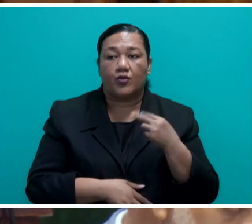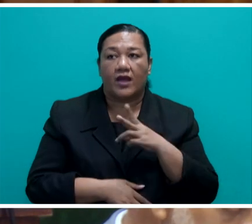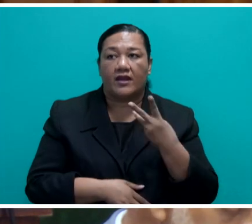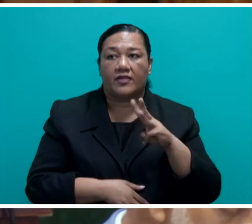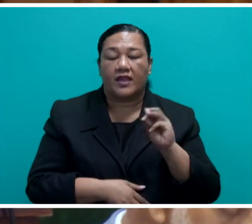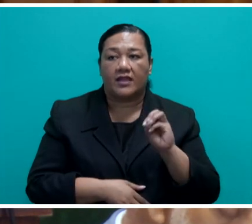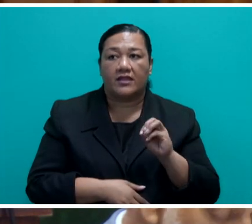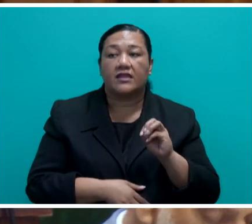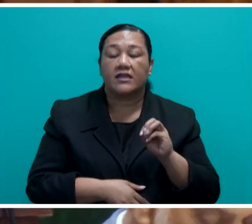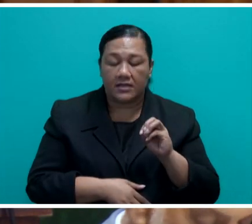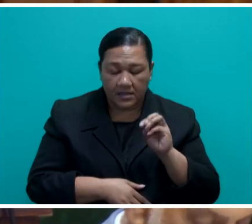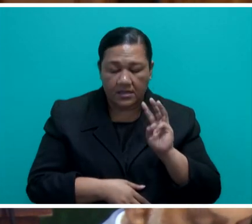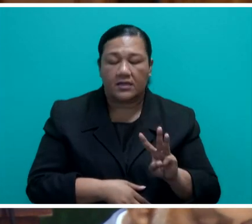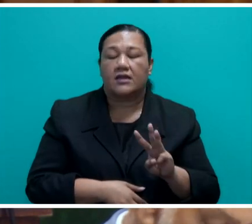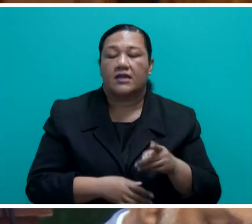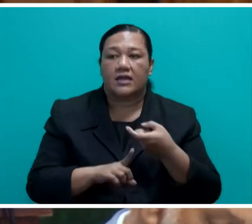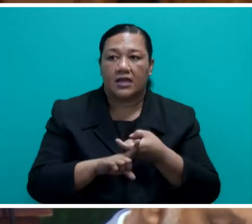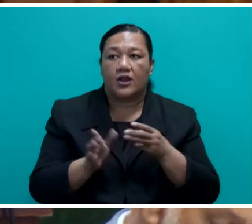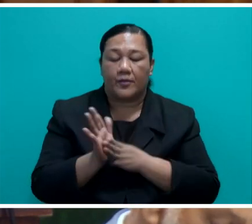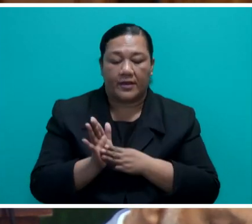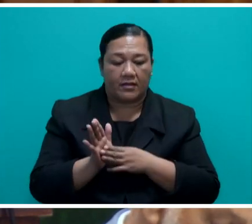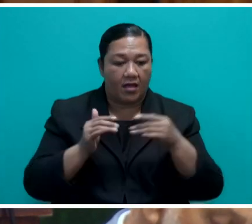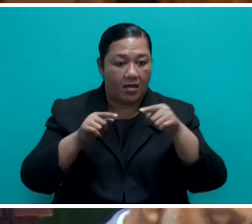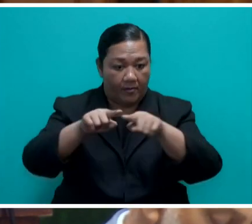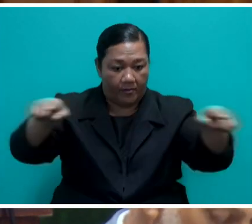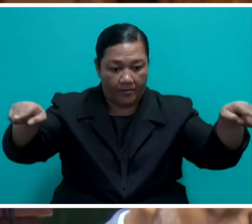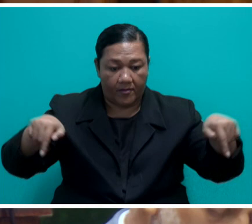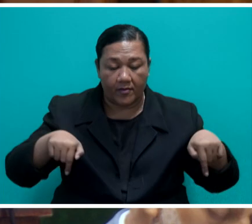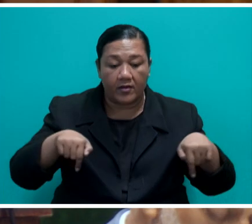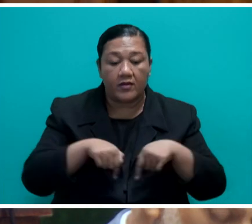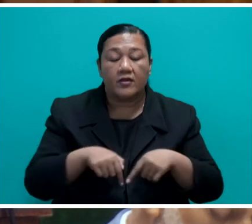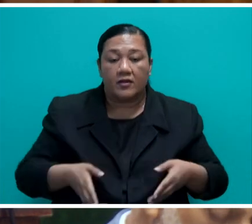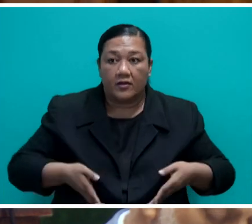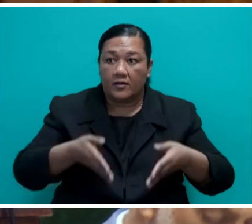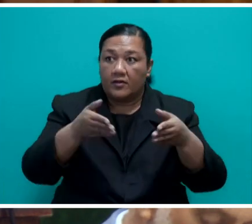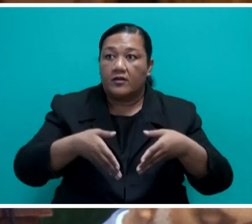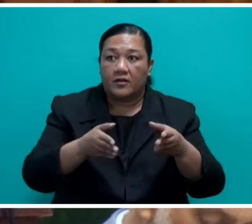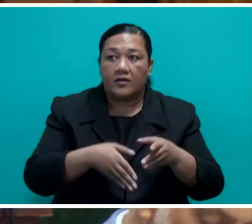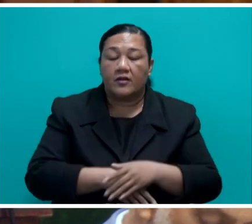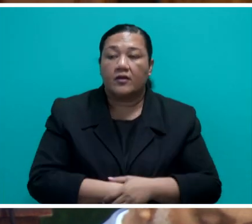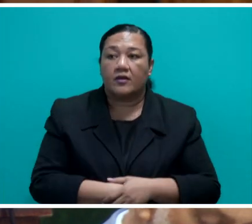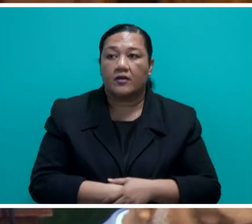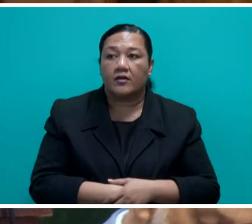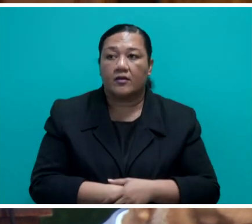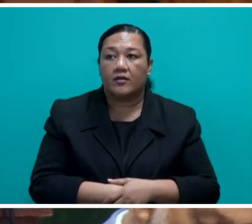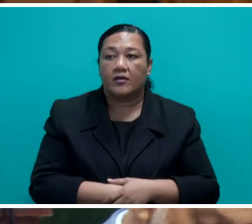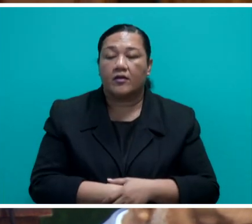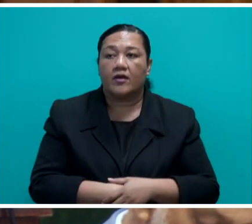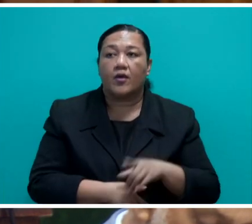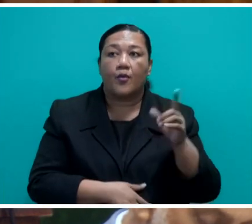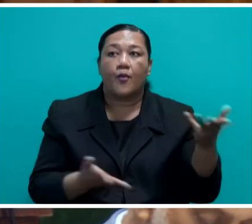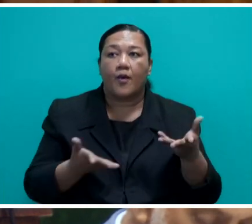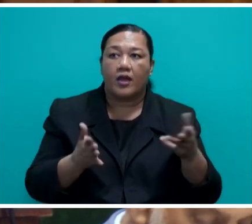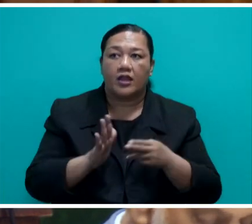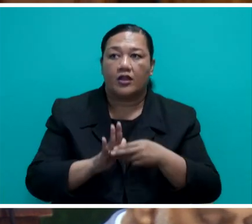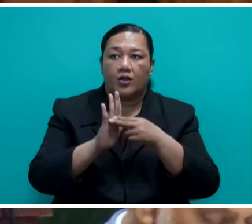233 kilometers and 262 kilometers of drainage excavation and desilting works in the Northern